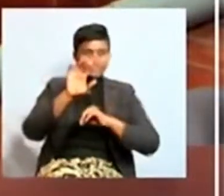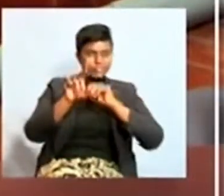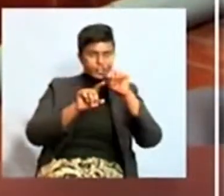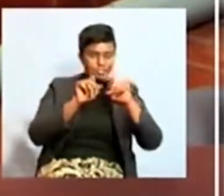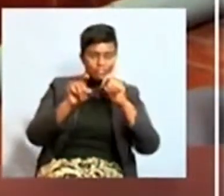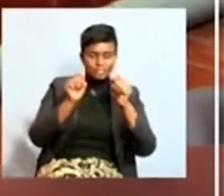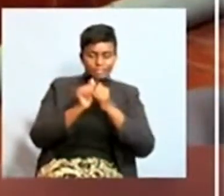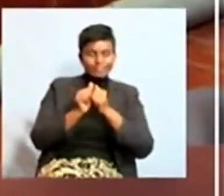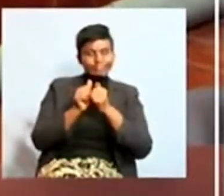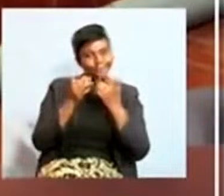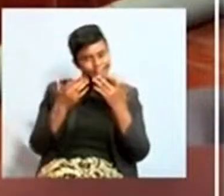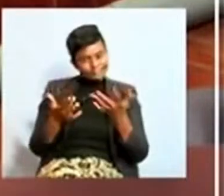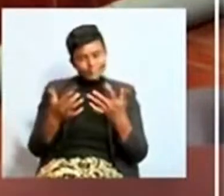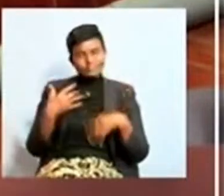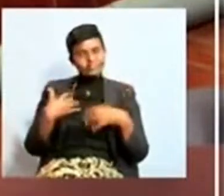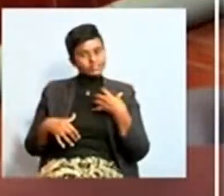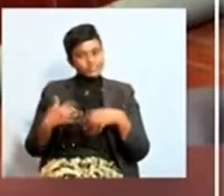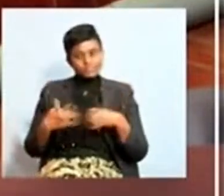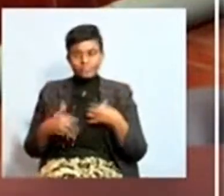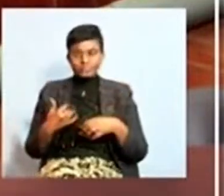and aspirations